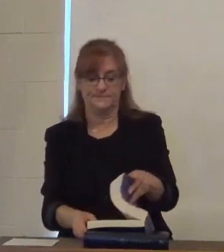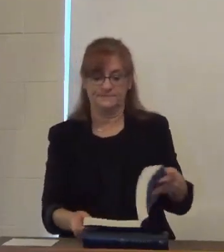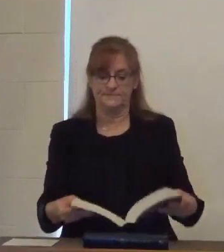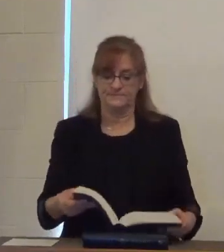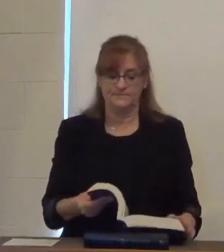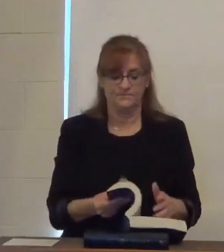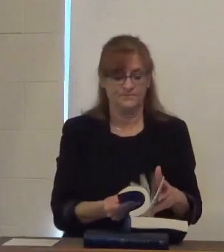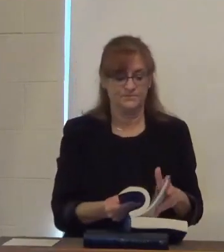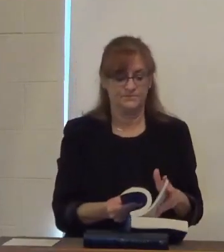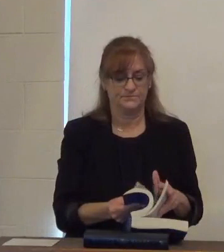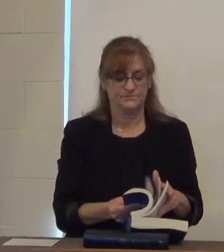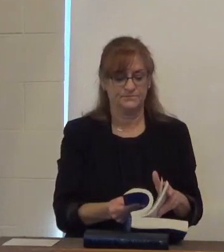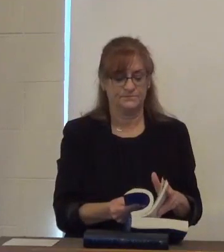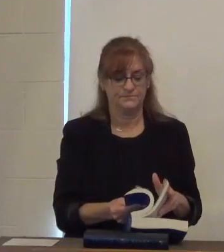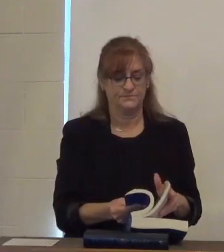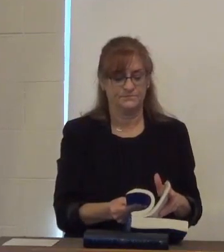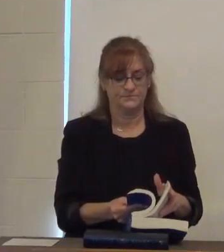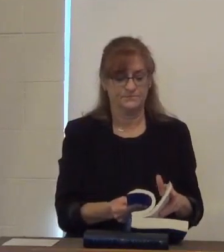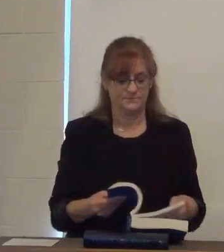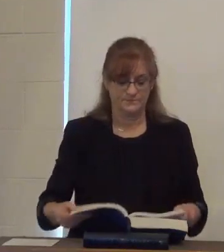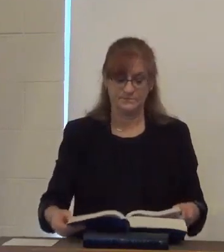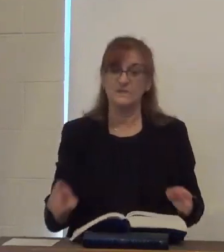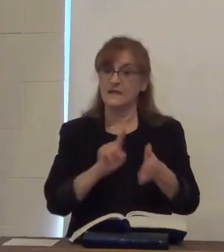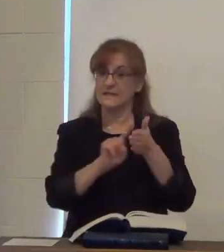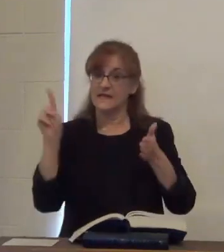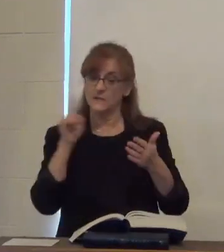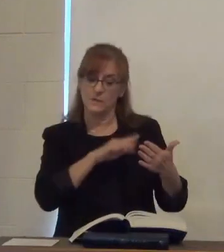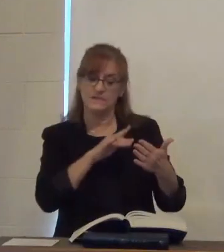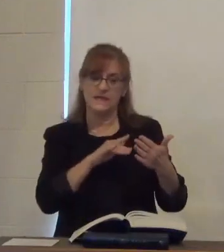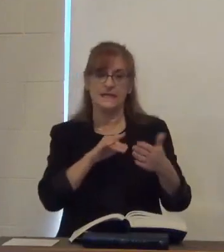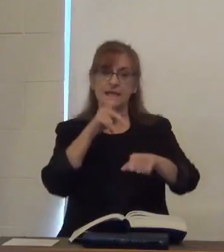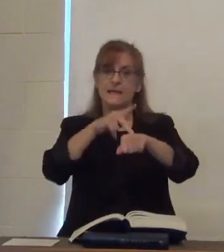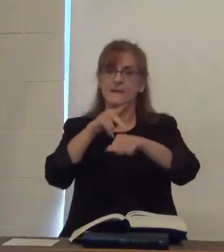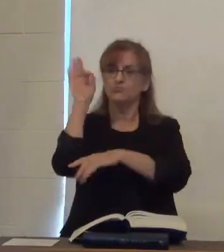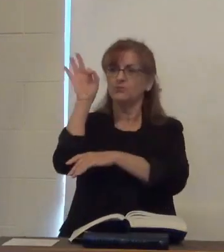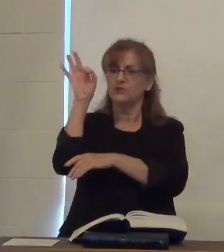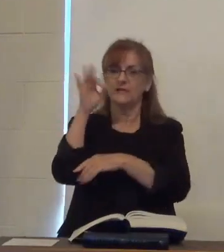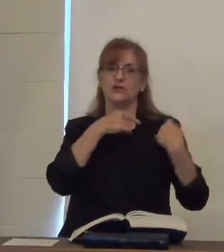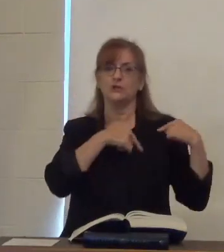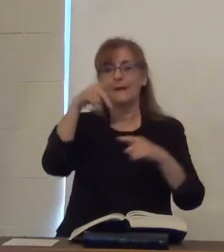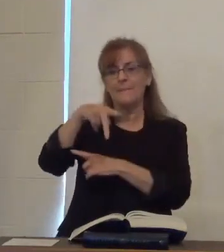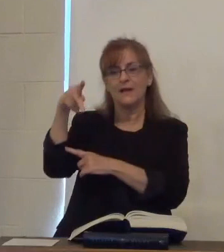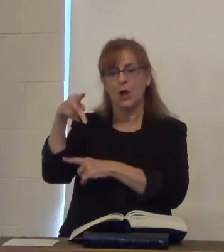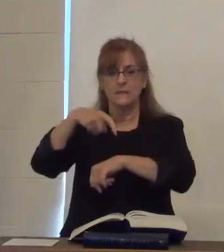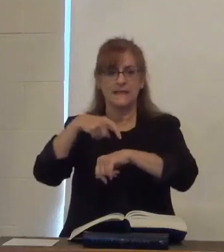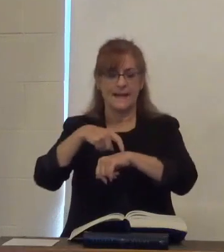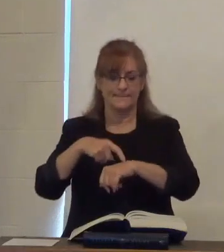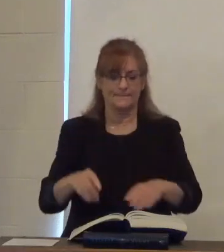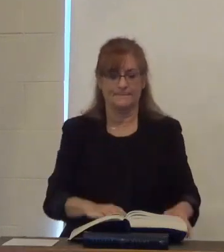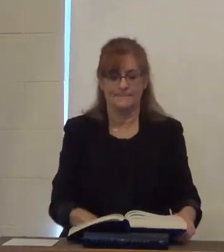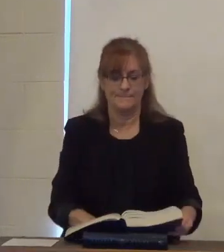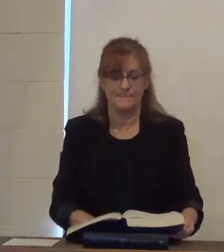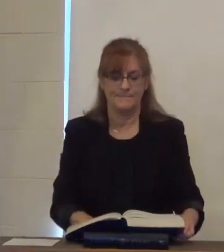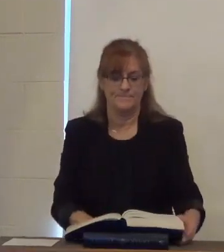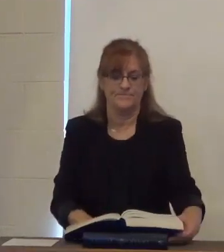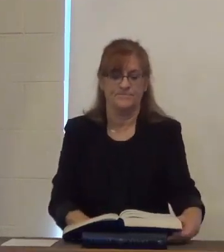chapter 2. Last week we looked at the sermon that Peter preached at Pentecost in verses 14 through 36 of this